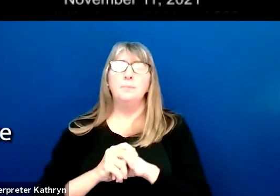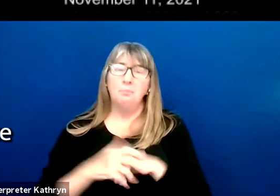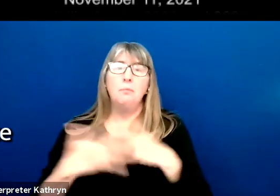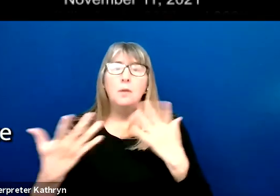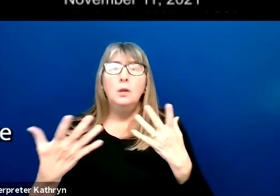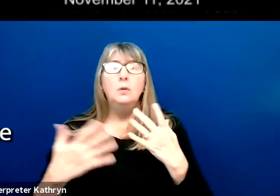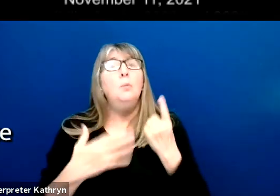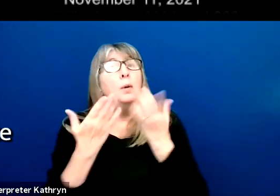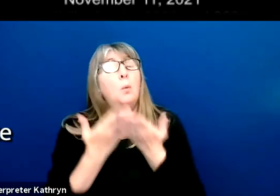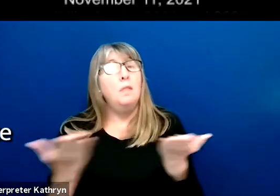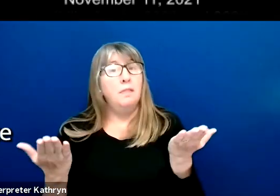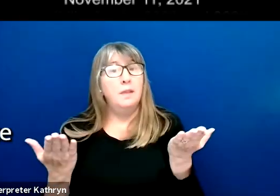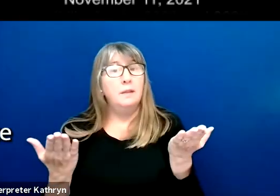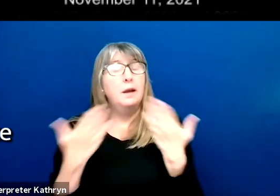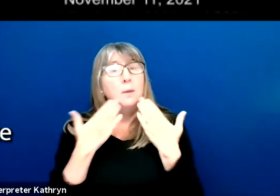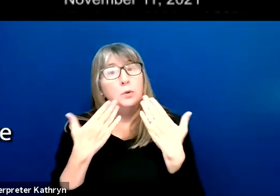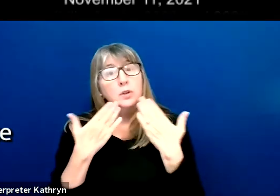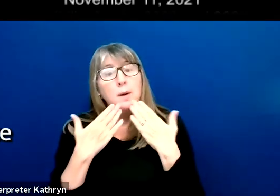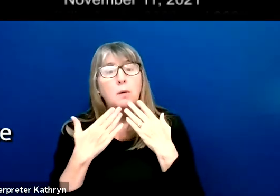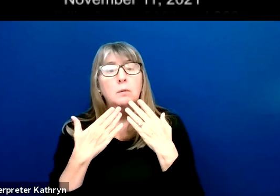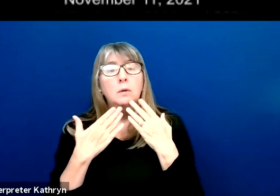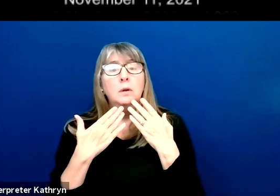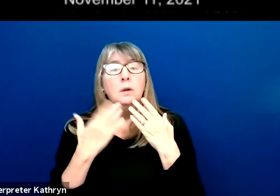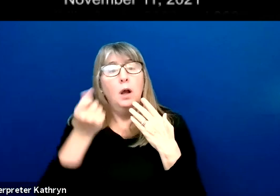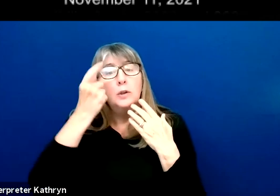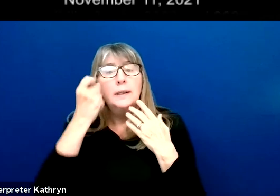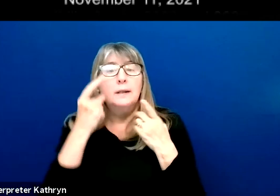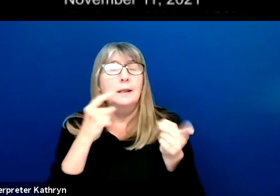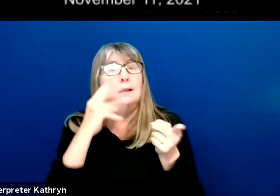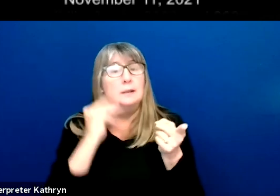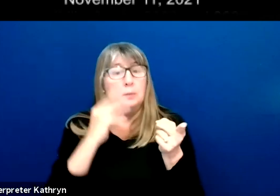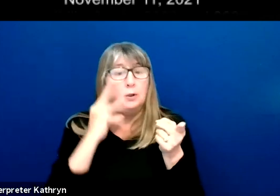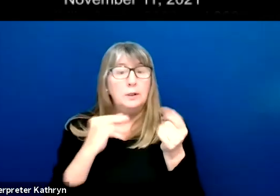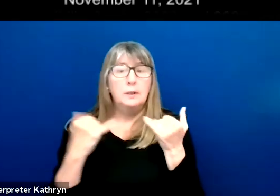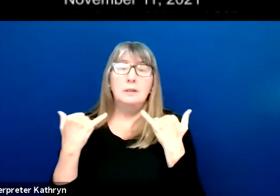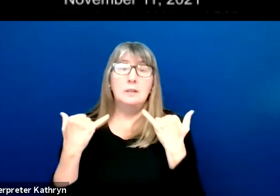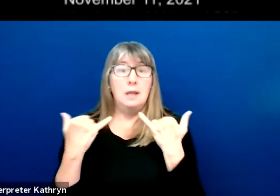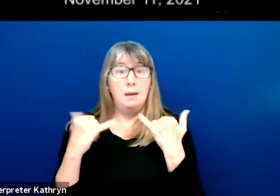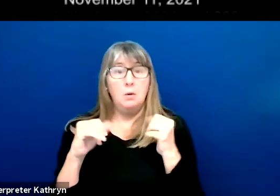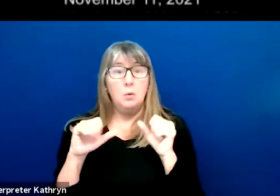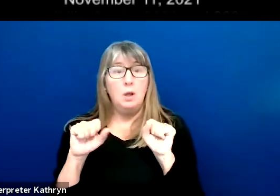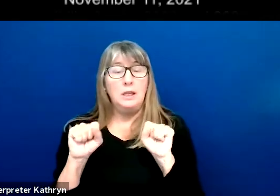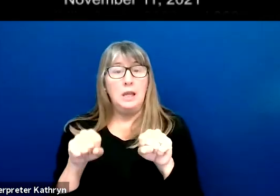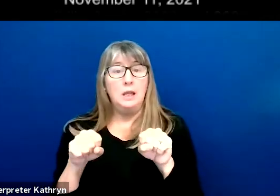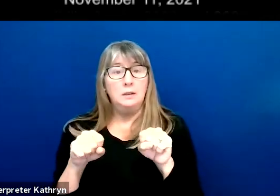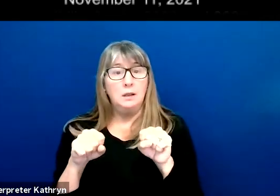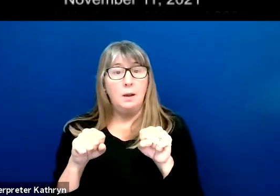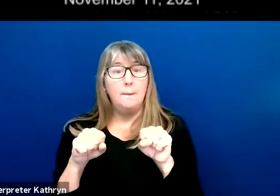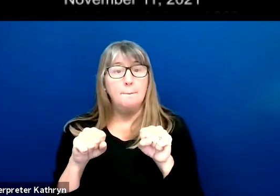really appreciate about that experience is that now I actually I